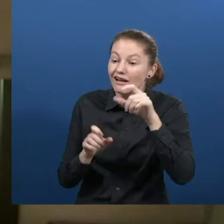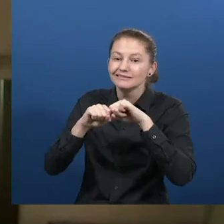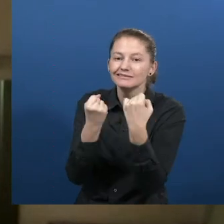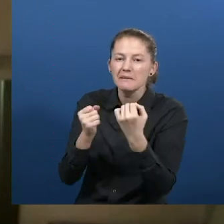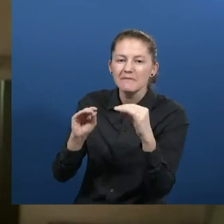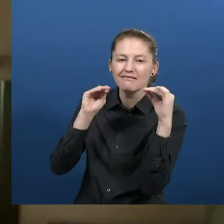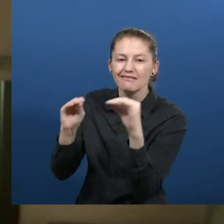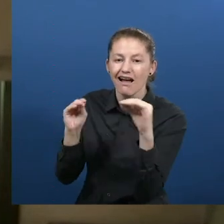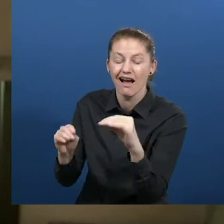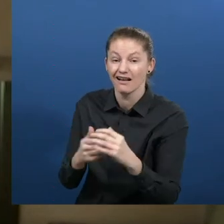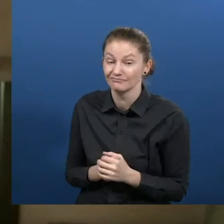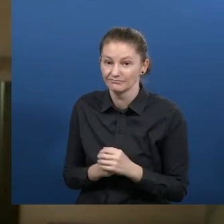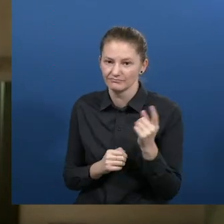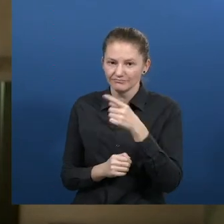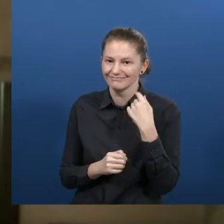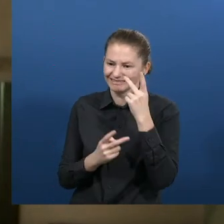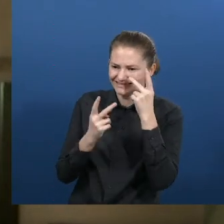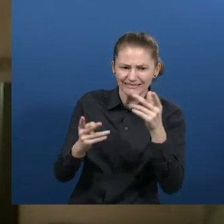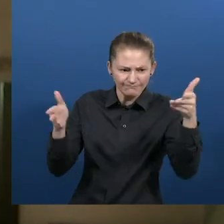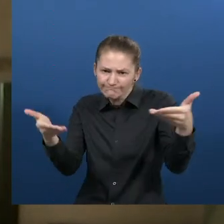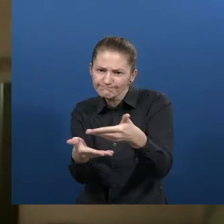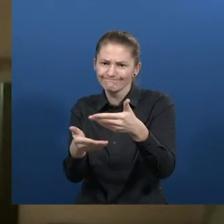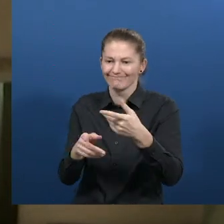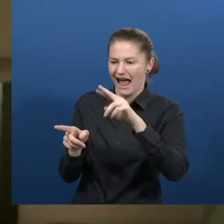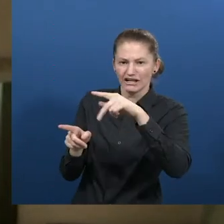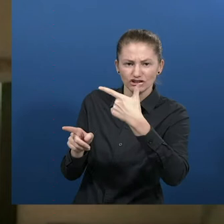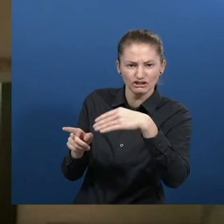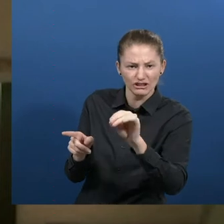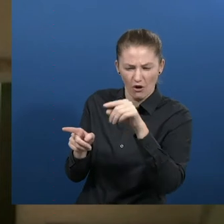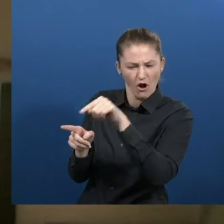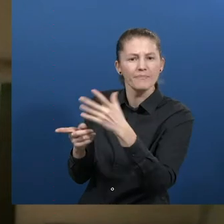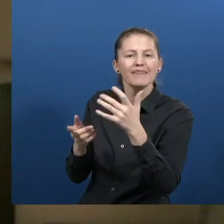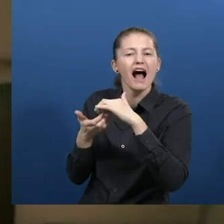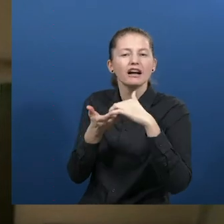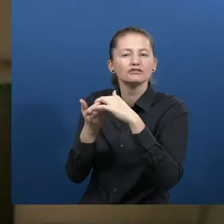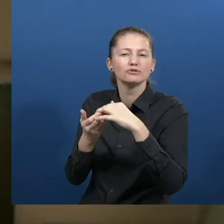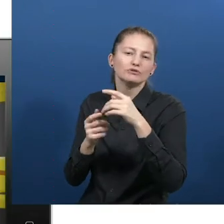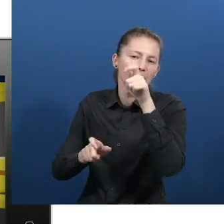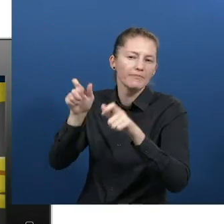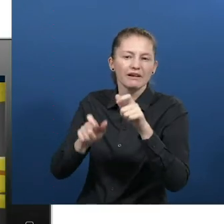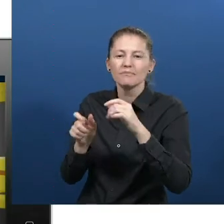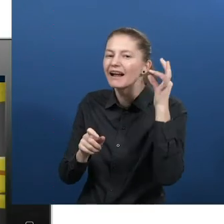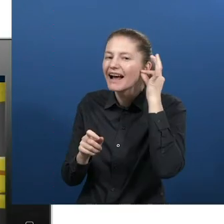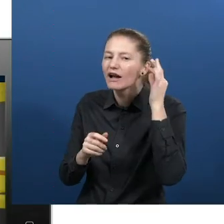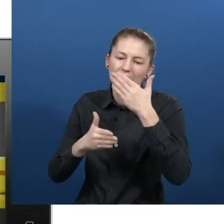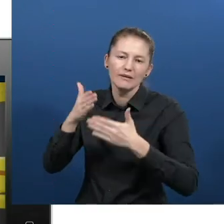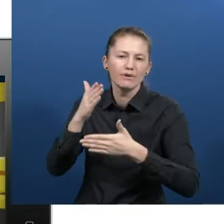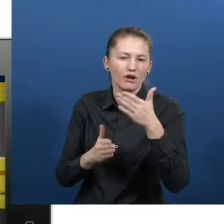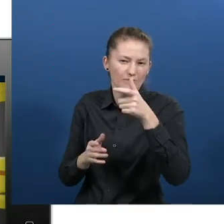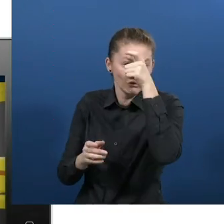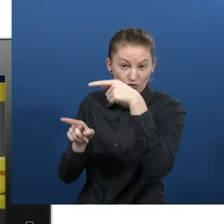them to a local NGO, Association of People with Hearing Impairment of Turkey, and